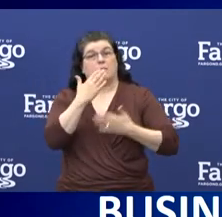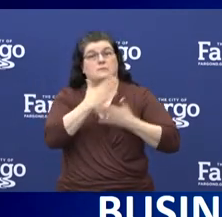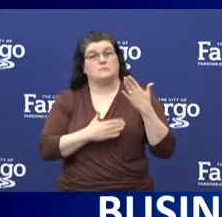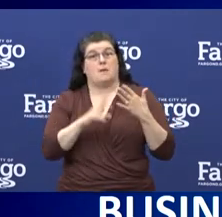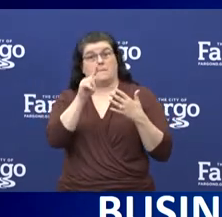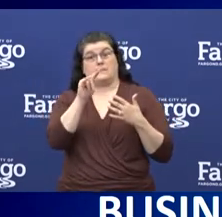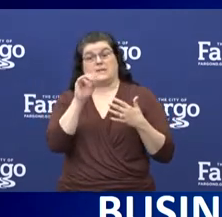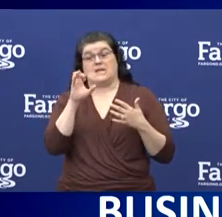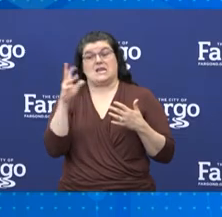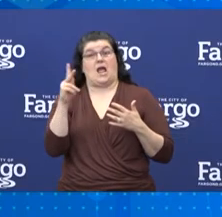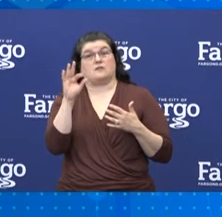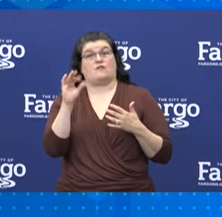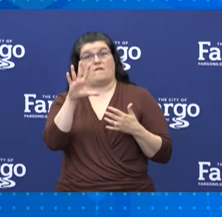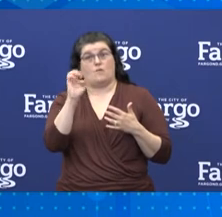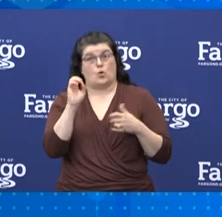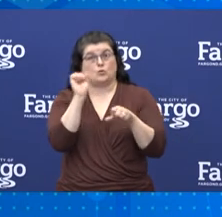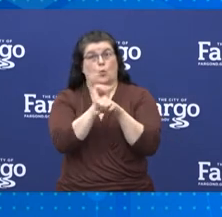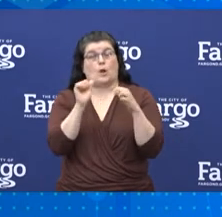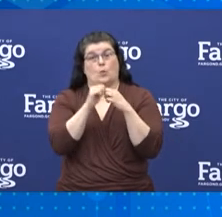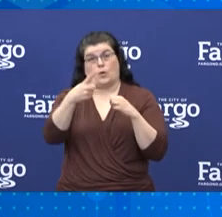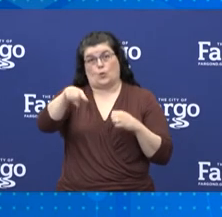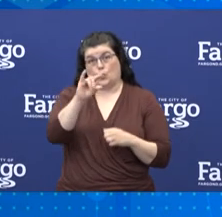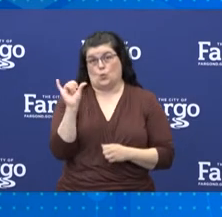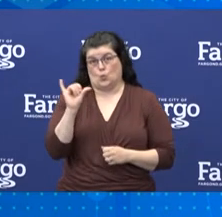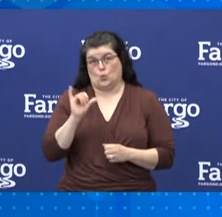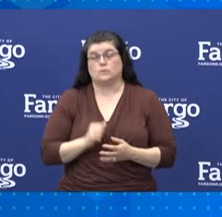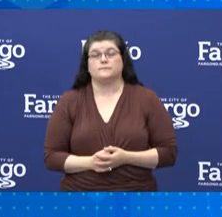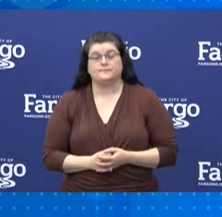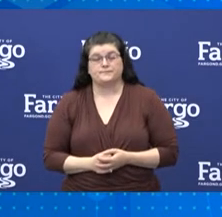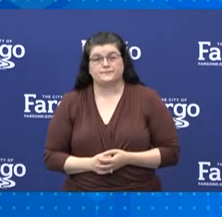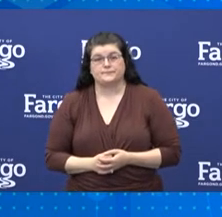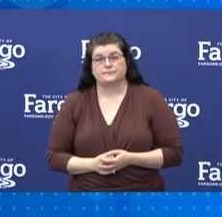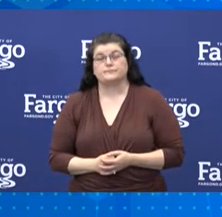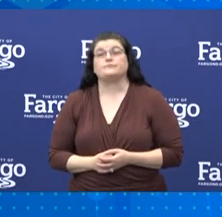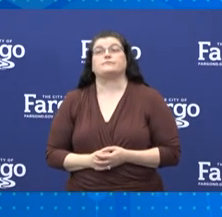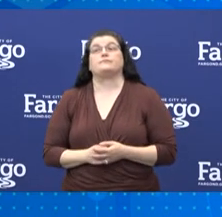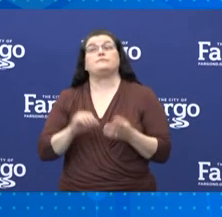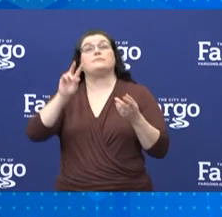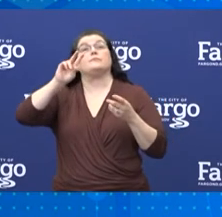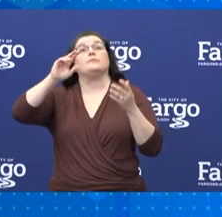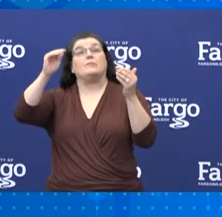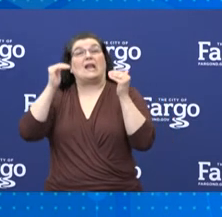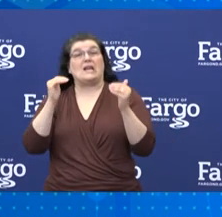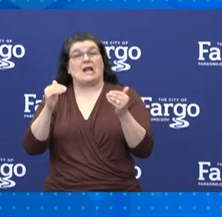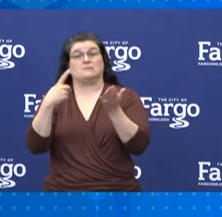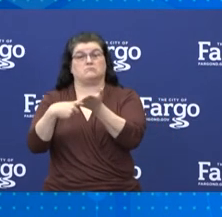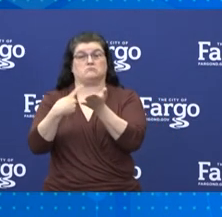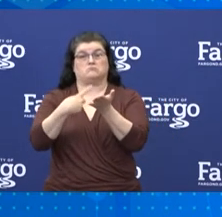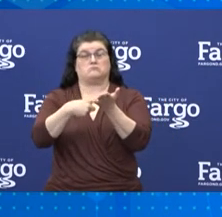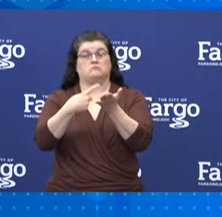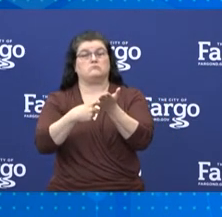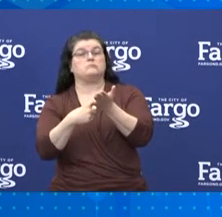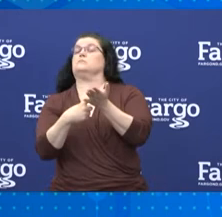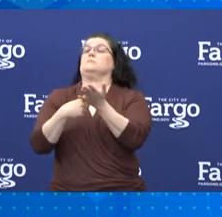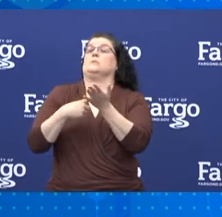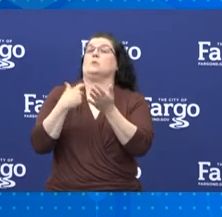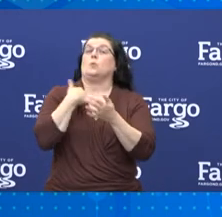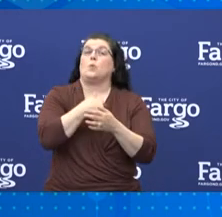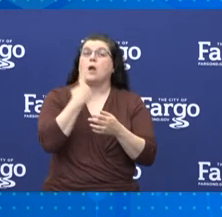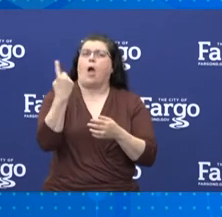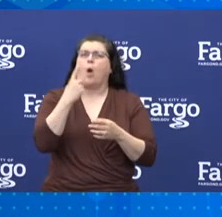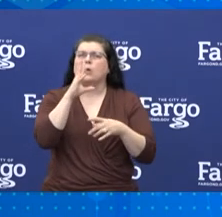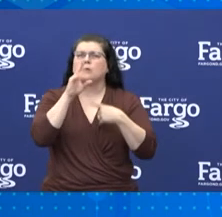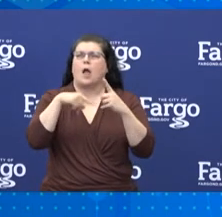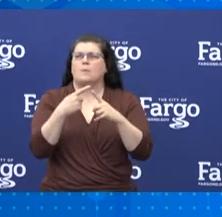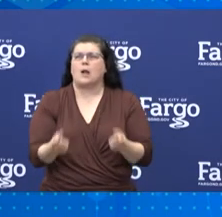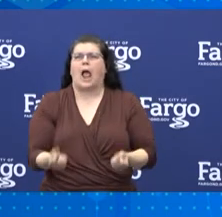working with this part of the issue for you as well. Second item I wanted to talk about is that we always talk about how many people